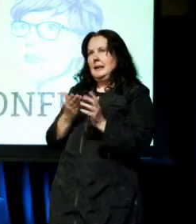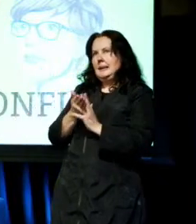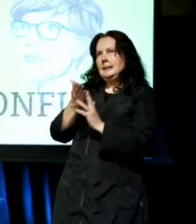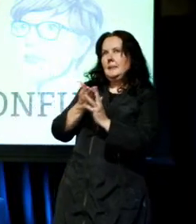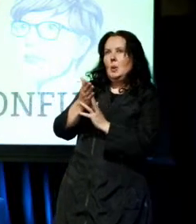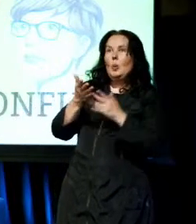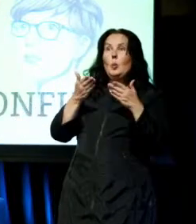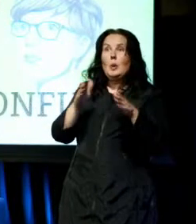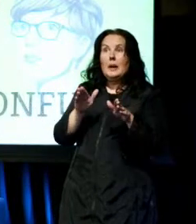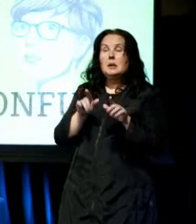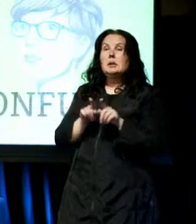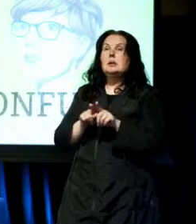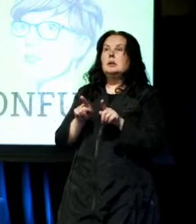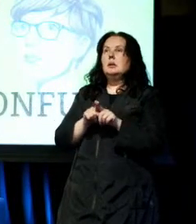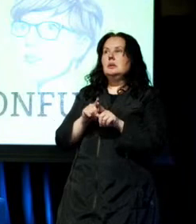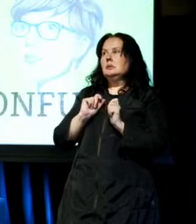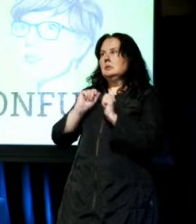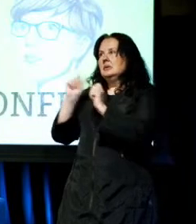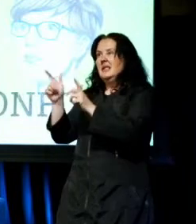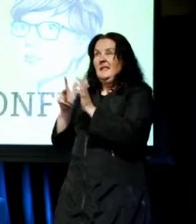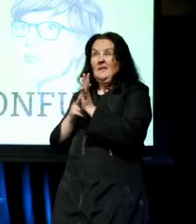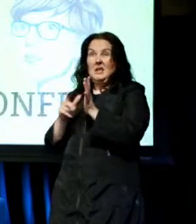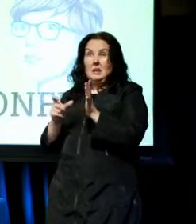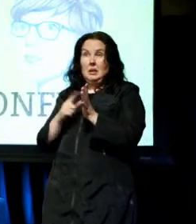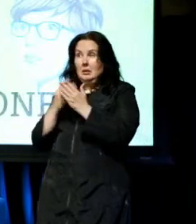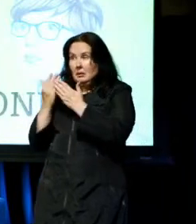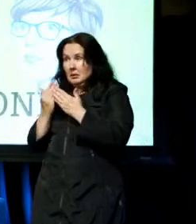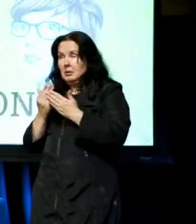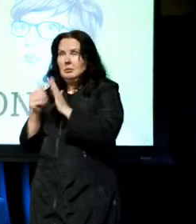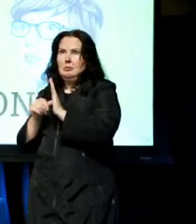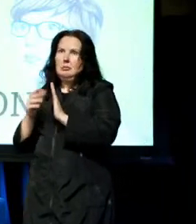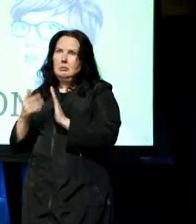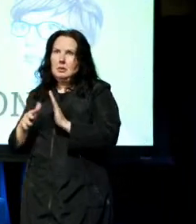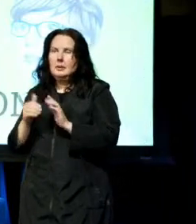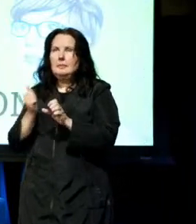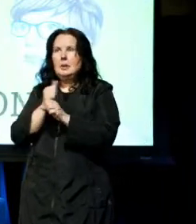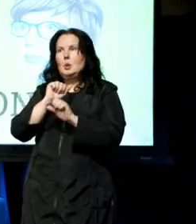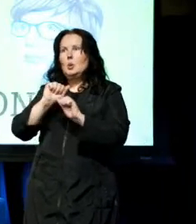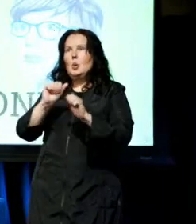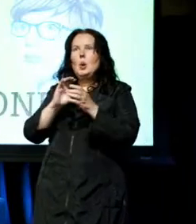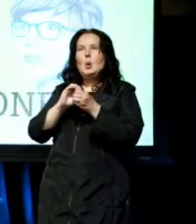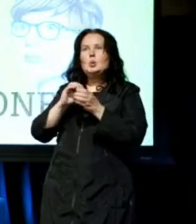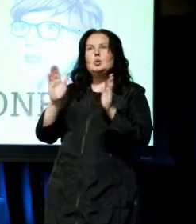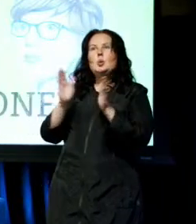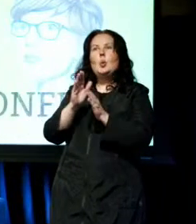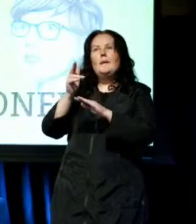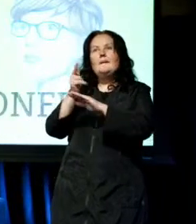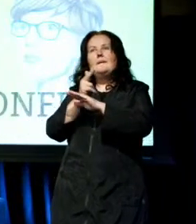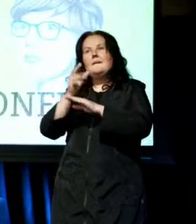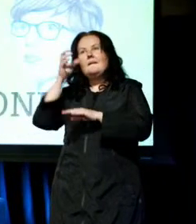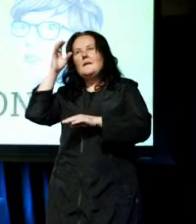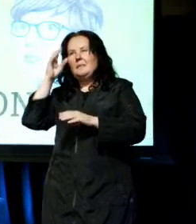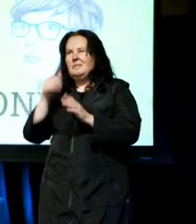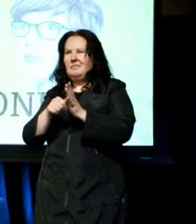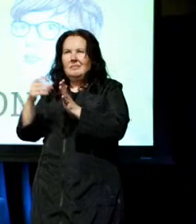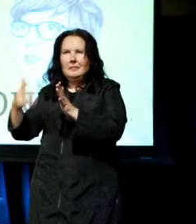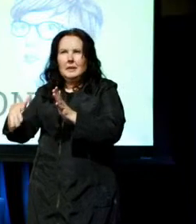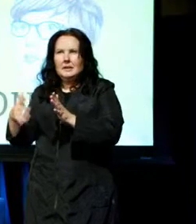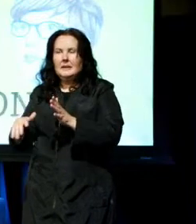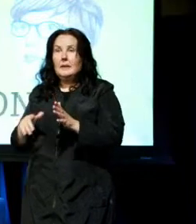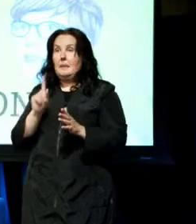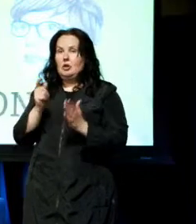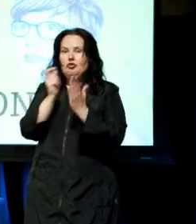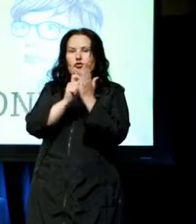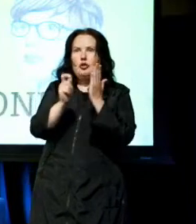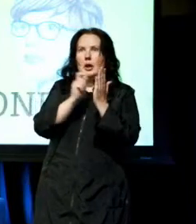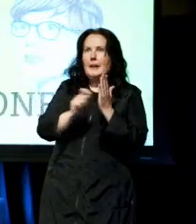well. Like going to VCA is expensive and then trying to make your own short film is expensive in a way where, you know, writing a